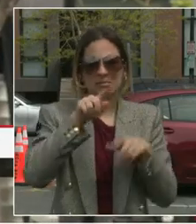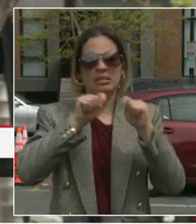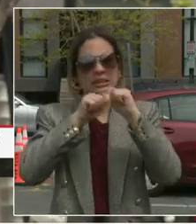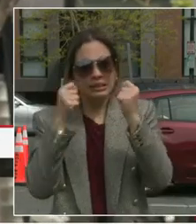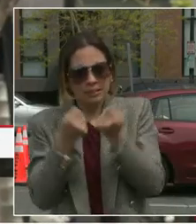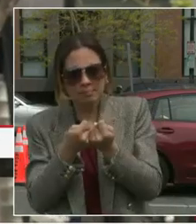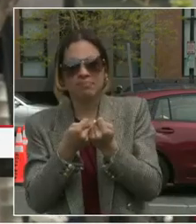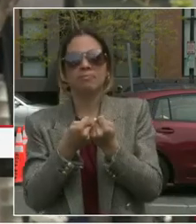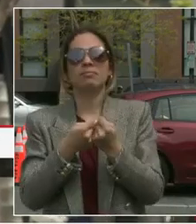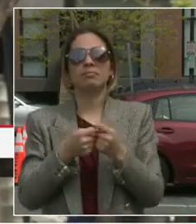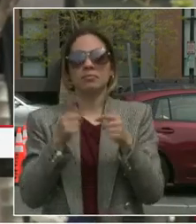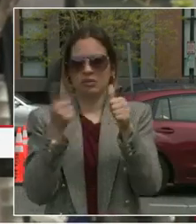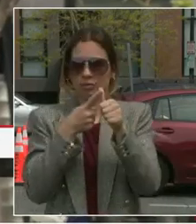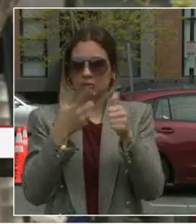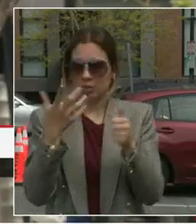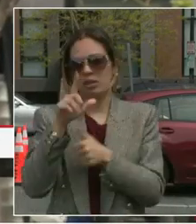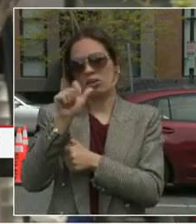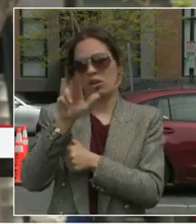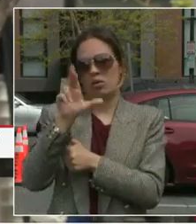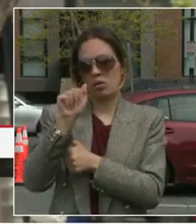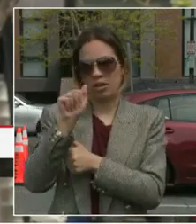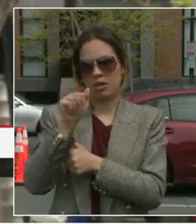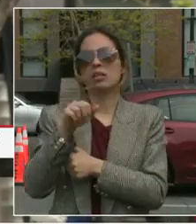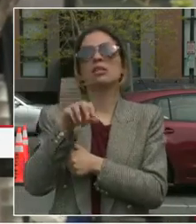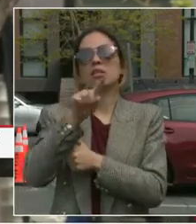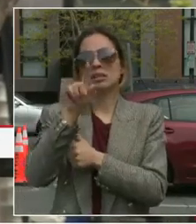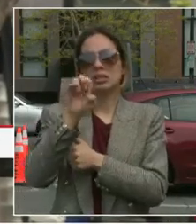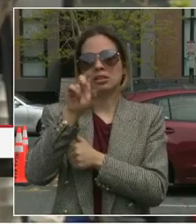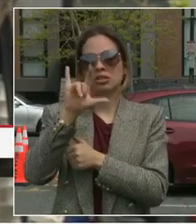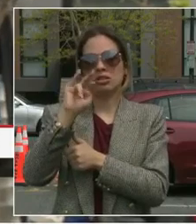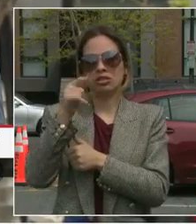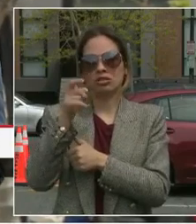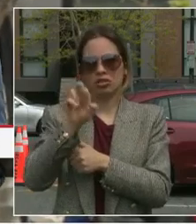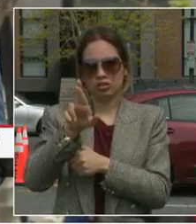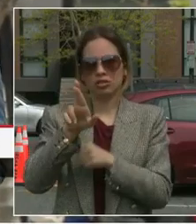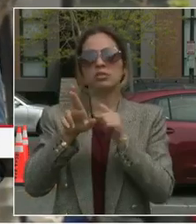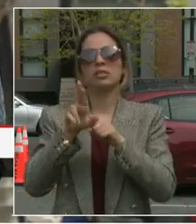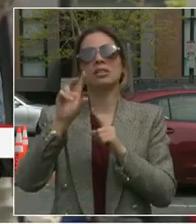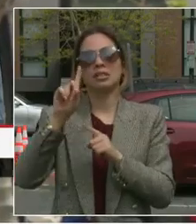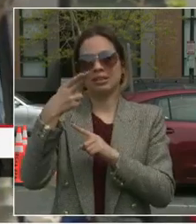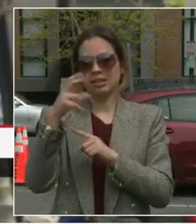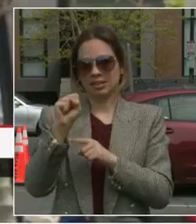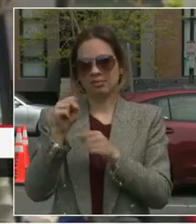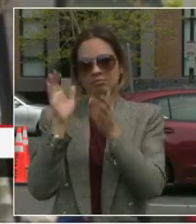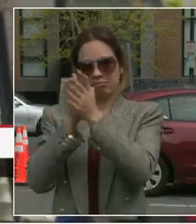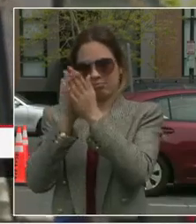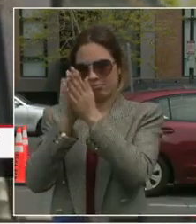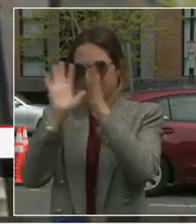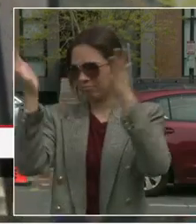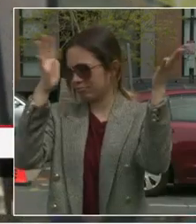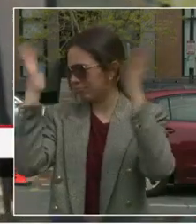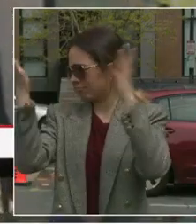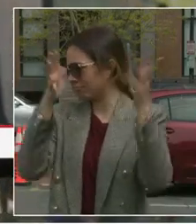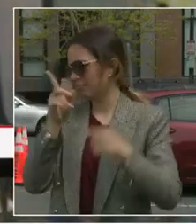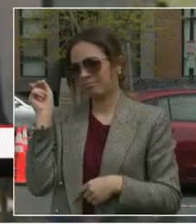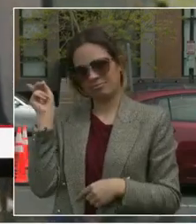including Laura Zeilinger and her team at the Department of Human Services. Give them a big round of